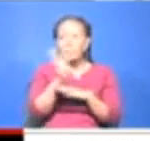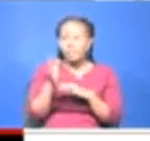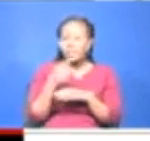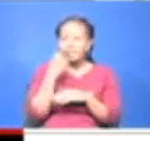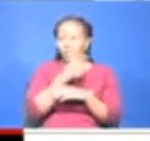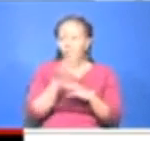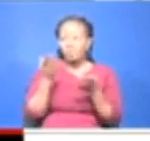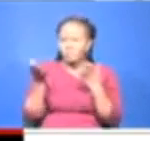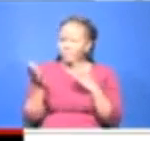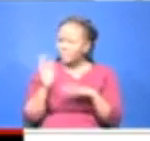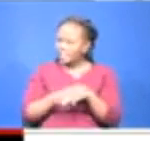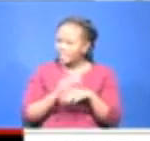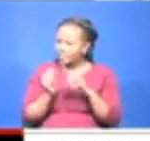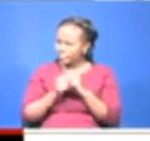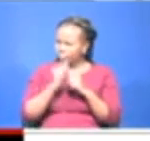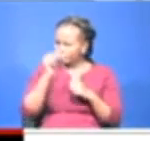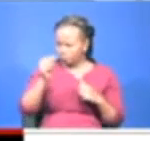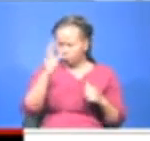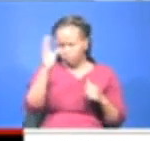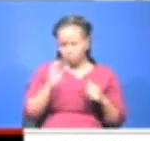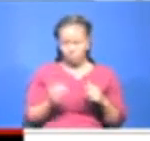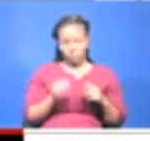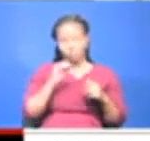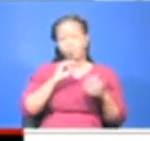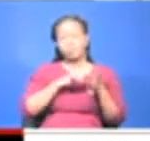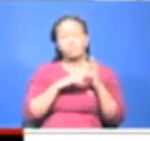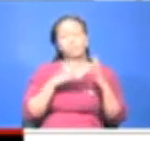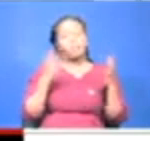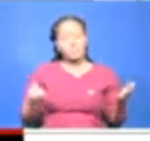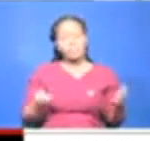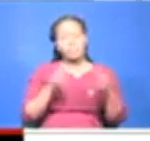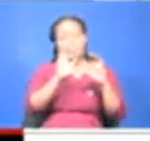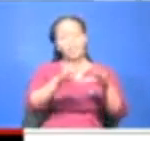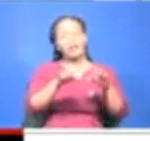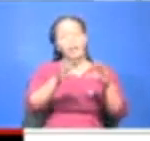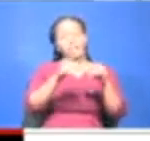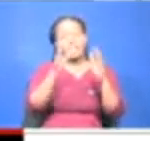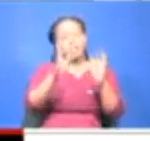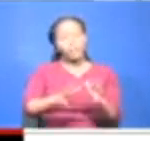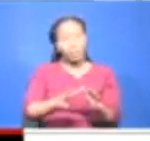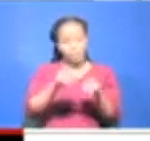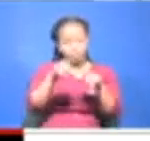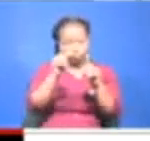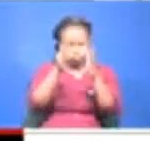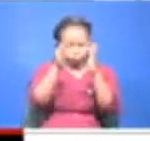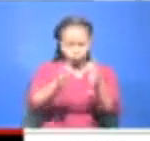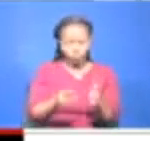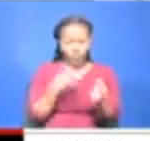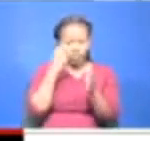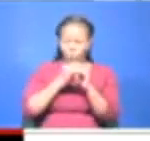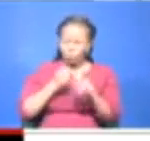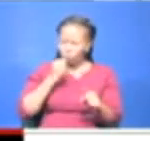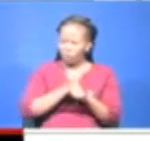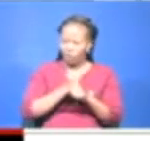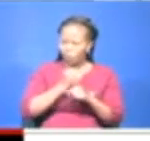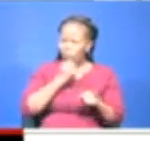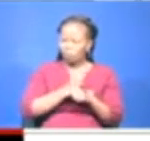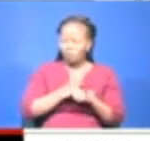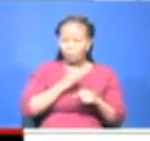and 15%. And so at the end of it all, the farmer who did the donkey work ends up with